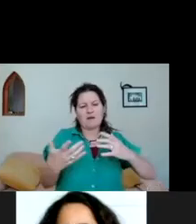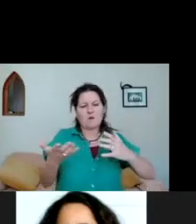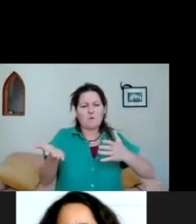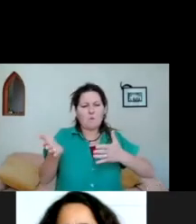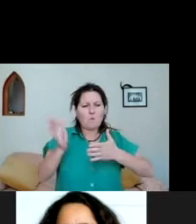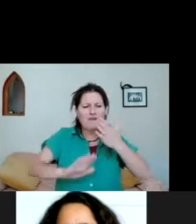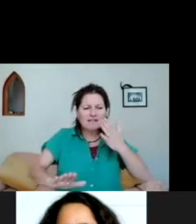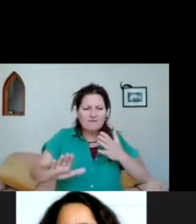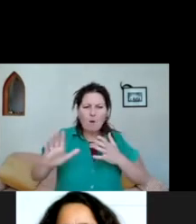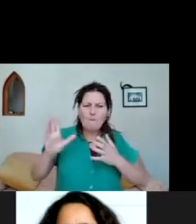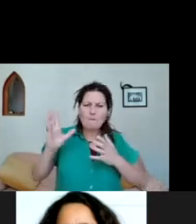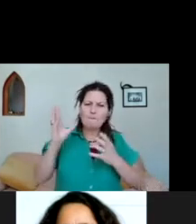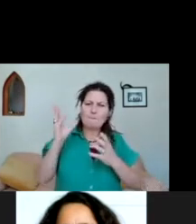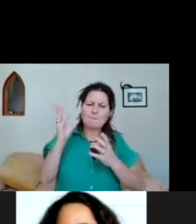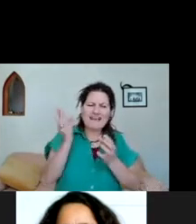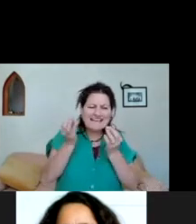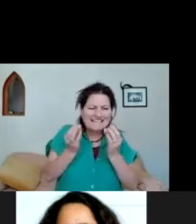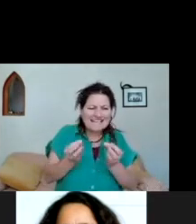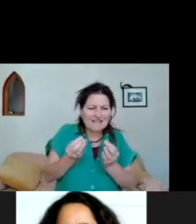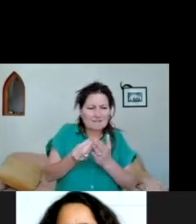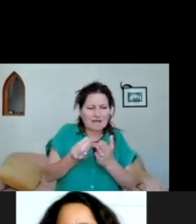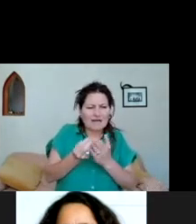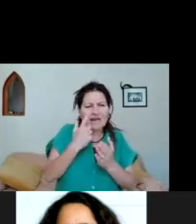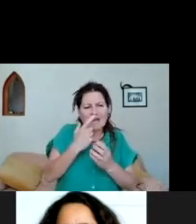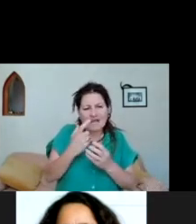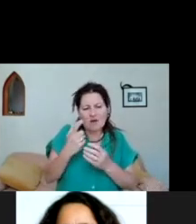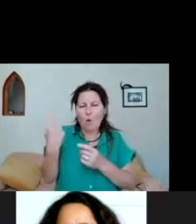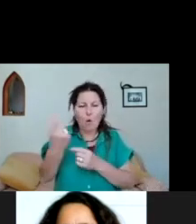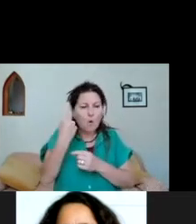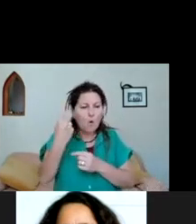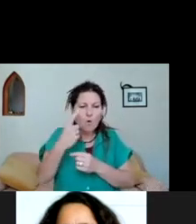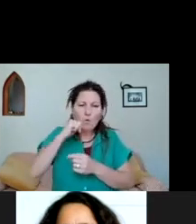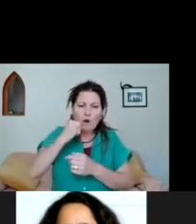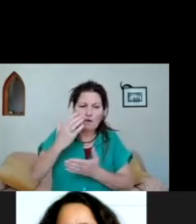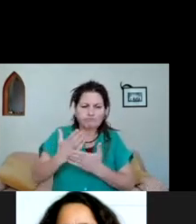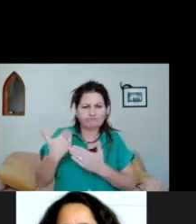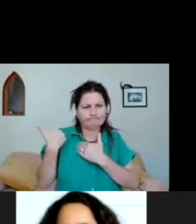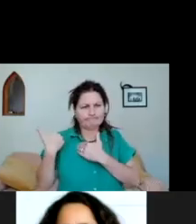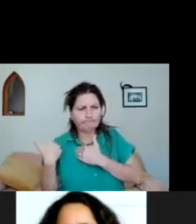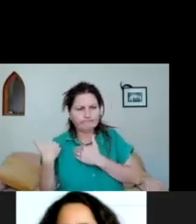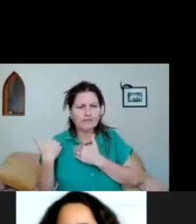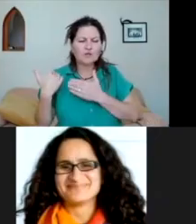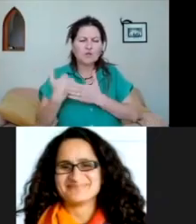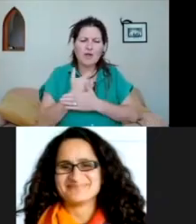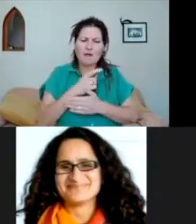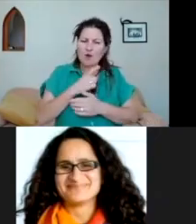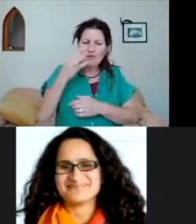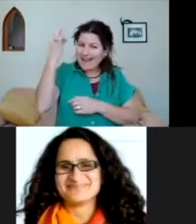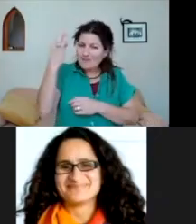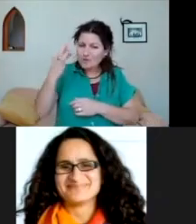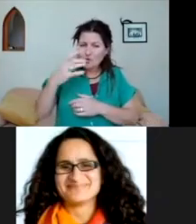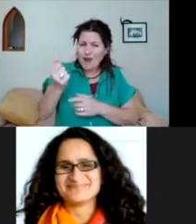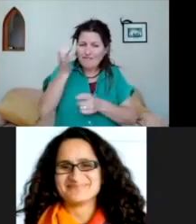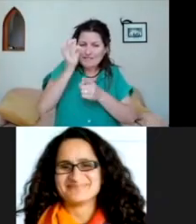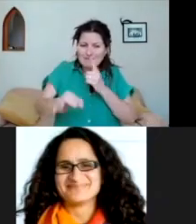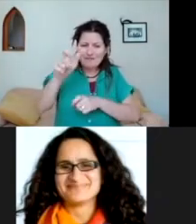in real time at a later date. But the council itself don't have kind of installers. But depending where you were